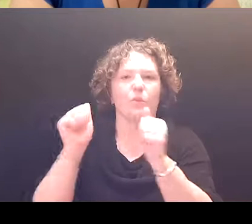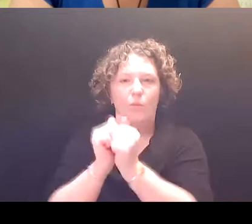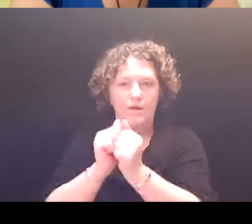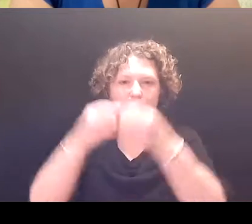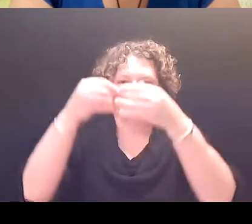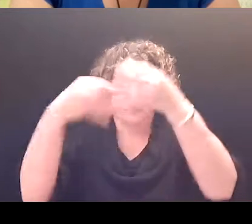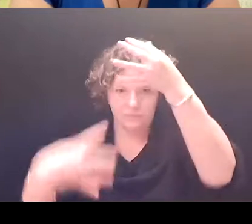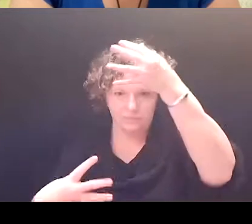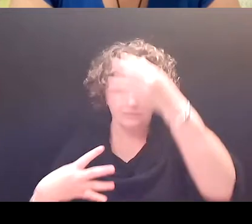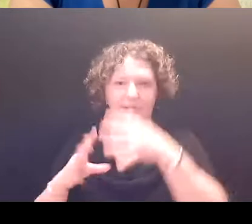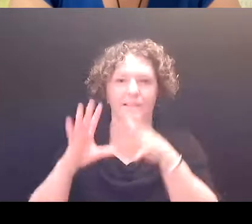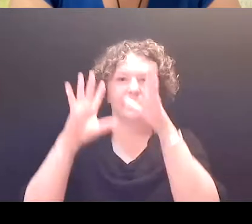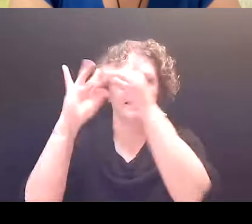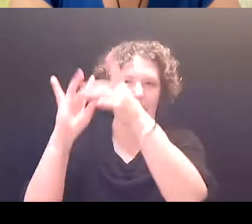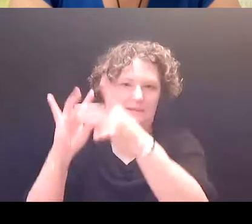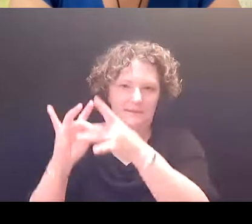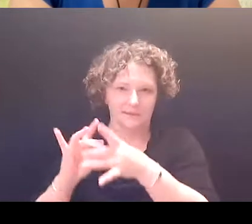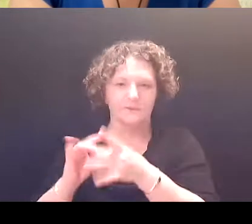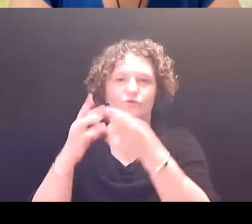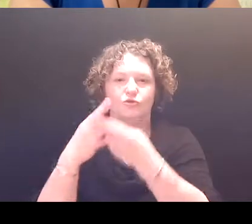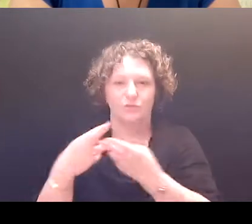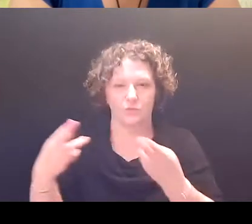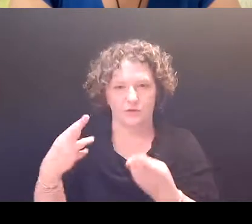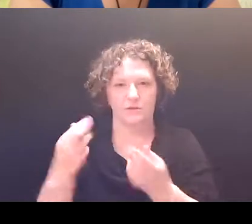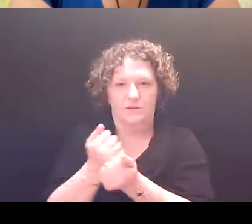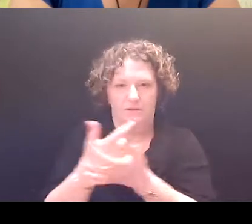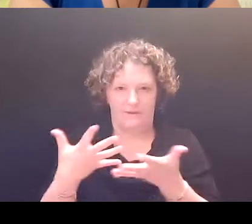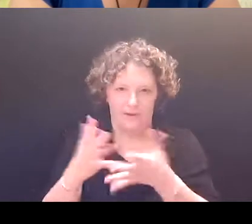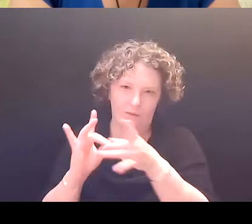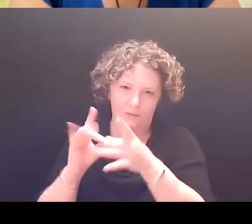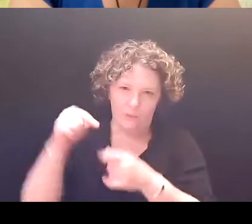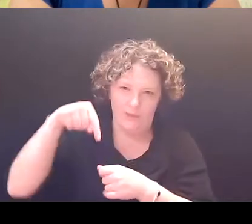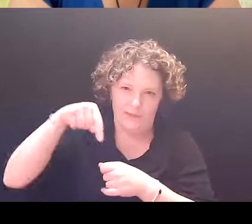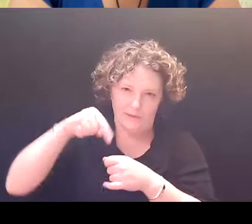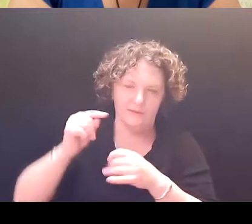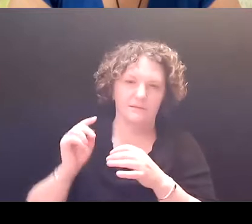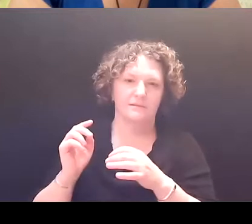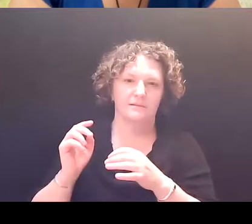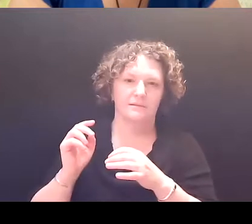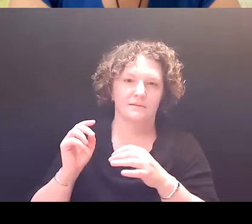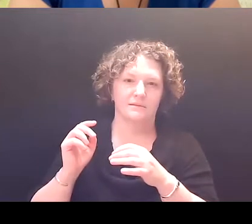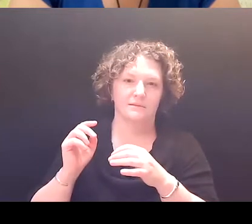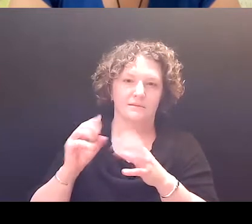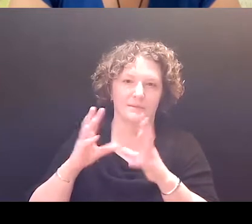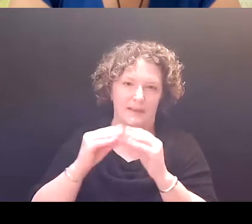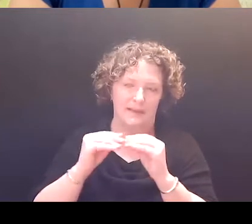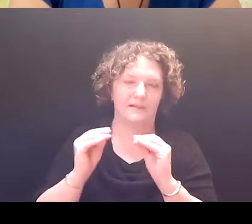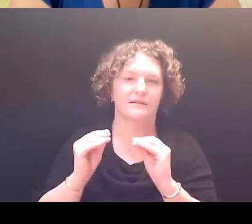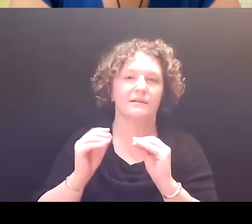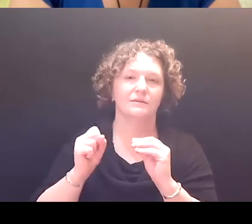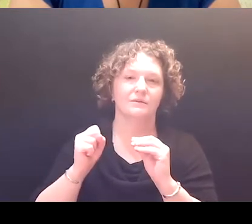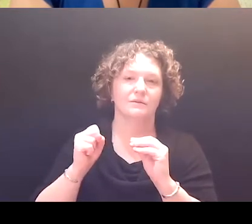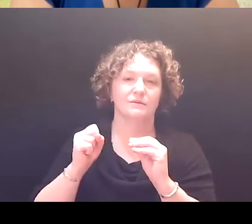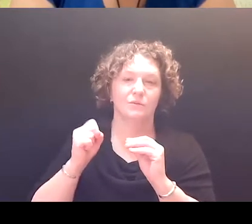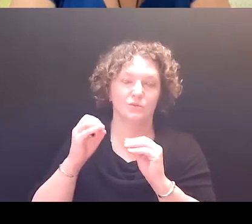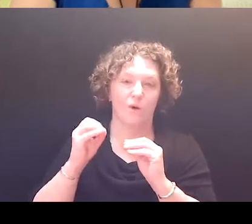be posting all of the information, all of the links and resources and everything related to